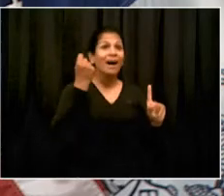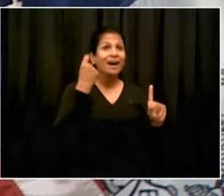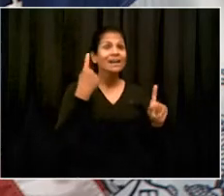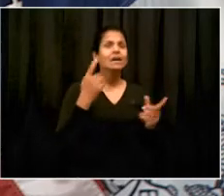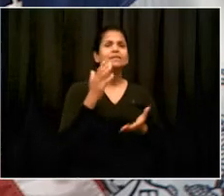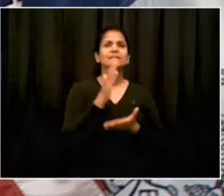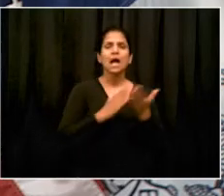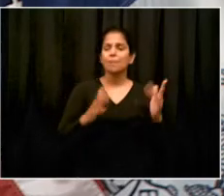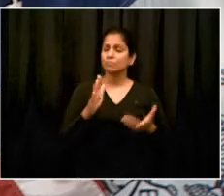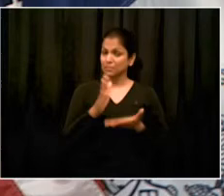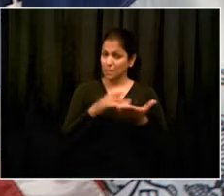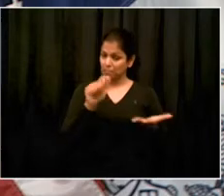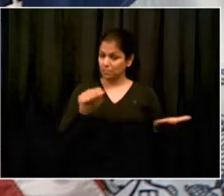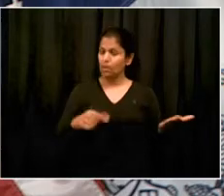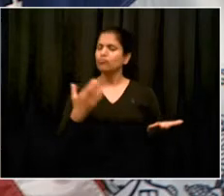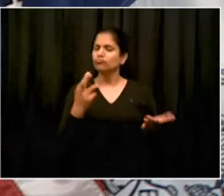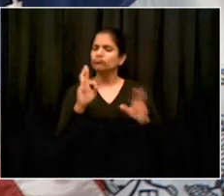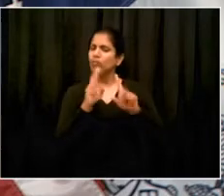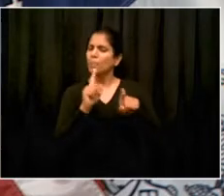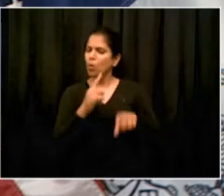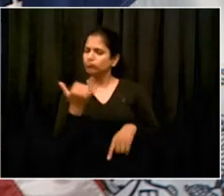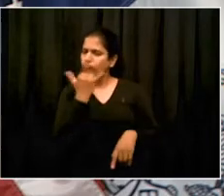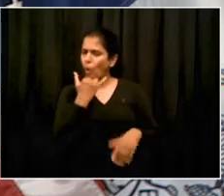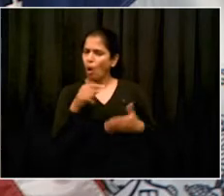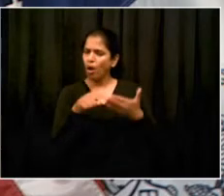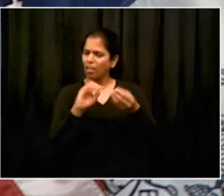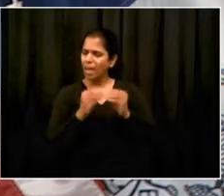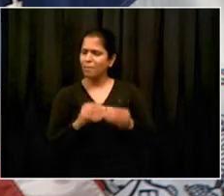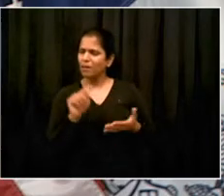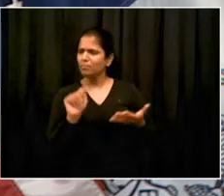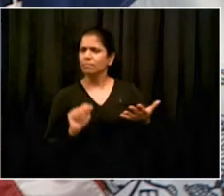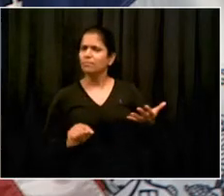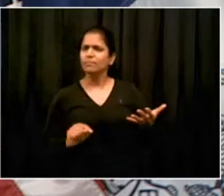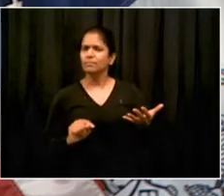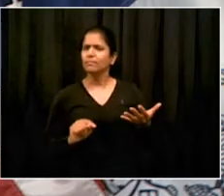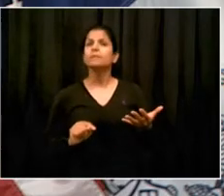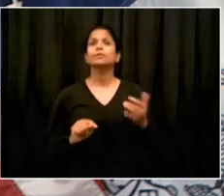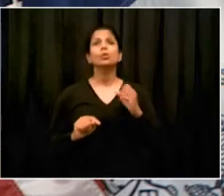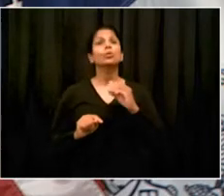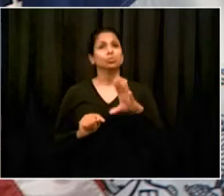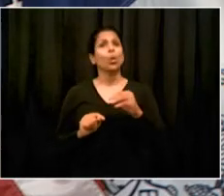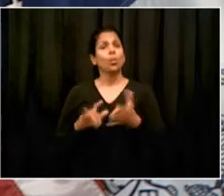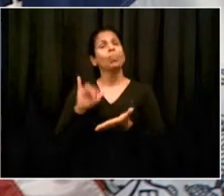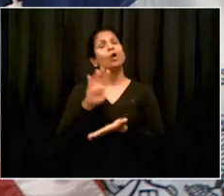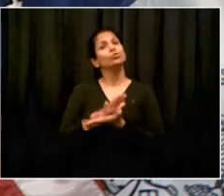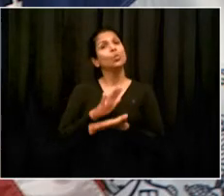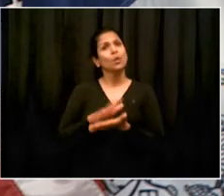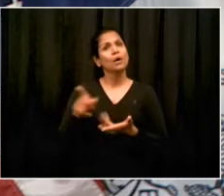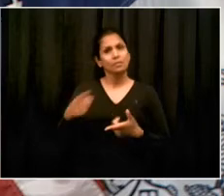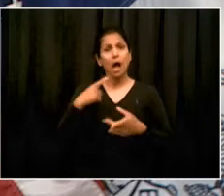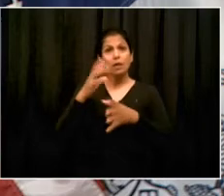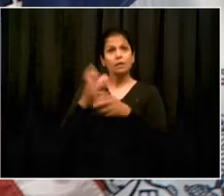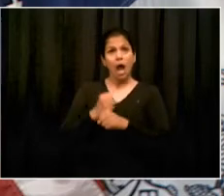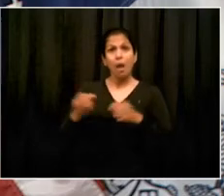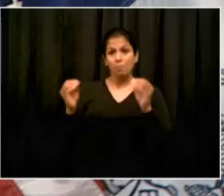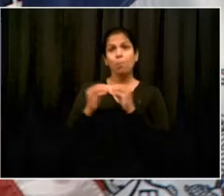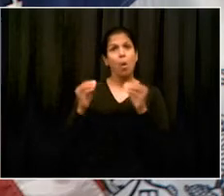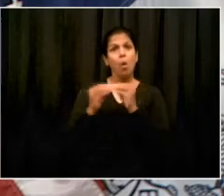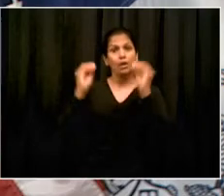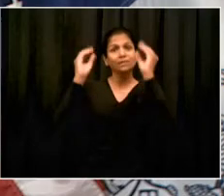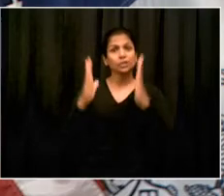the support to be able to do the maximum they can do in person and to have that blended